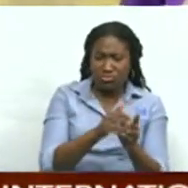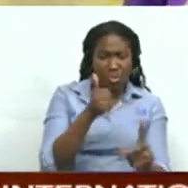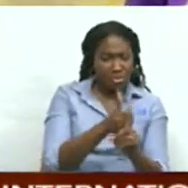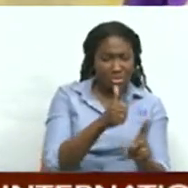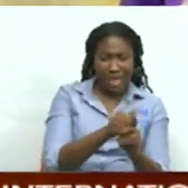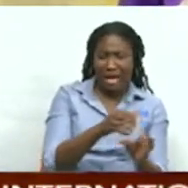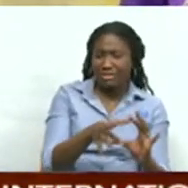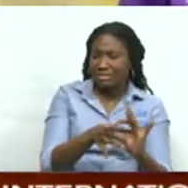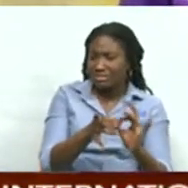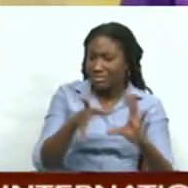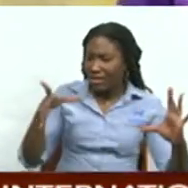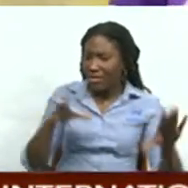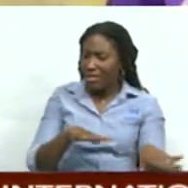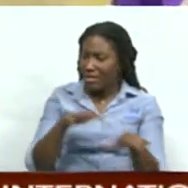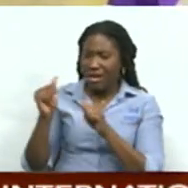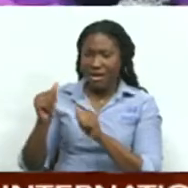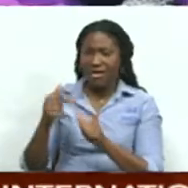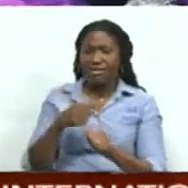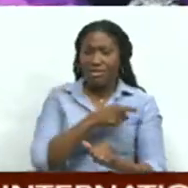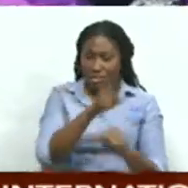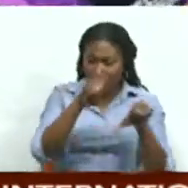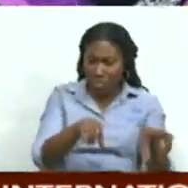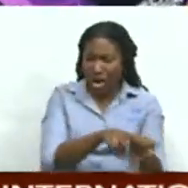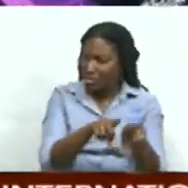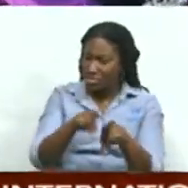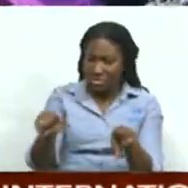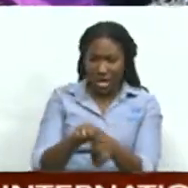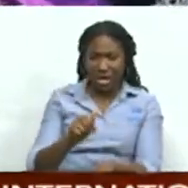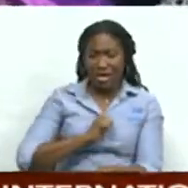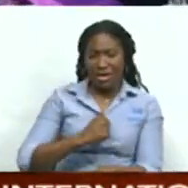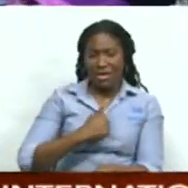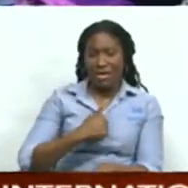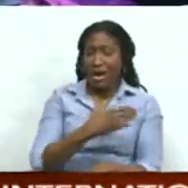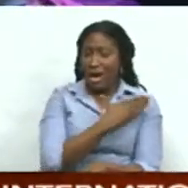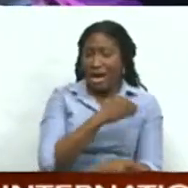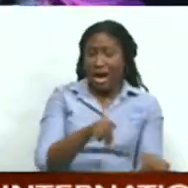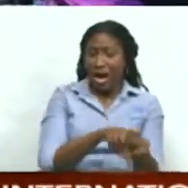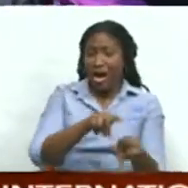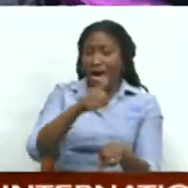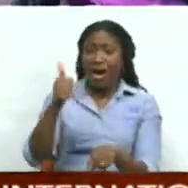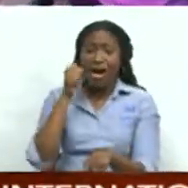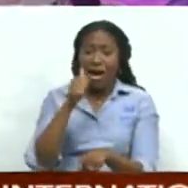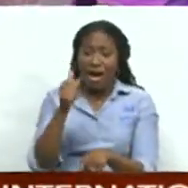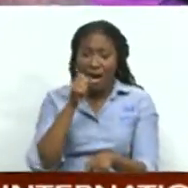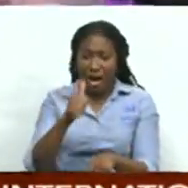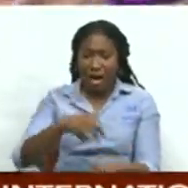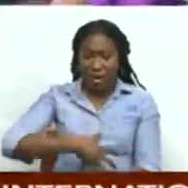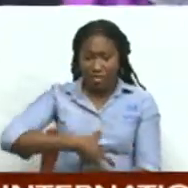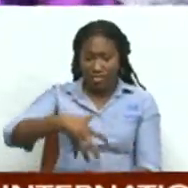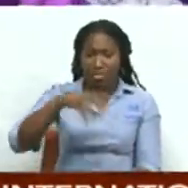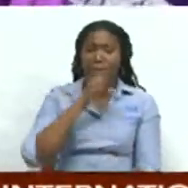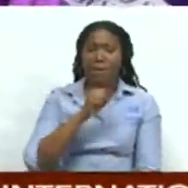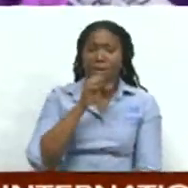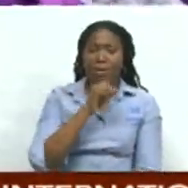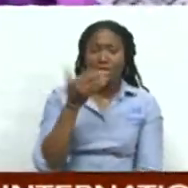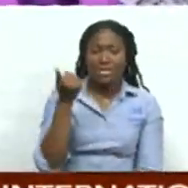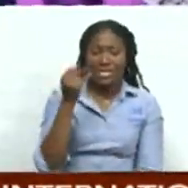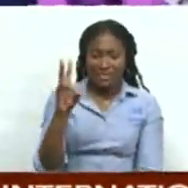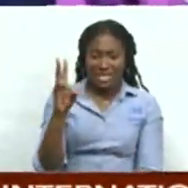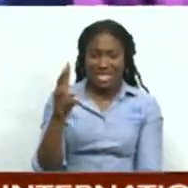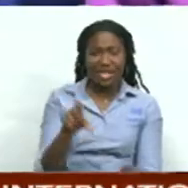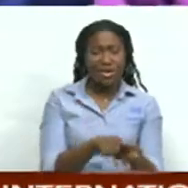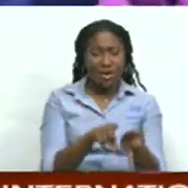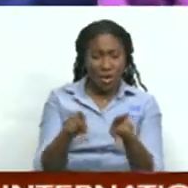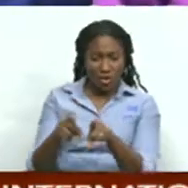I did it, you can. And Chenille Kim Curran, who got pregnant at the age of 17, also shares